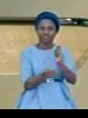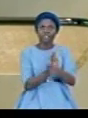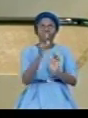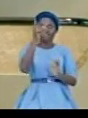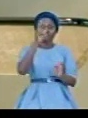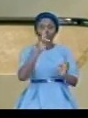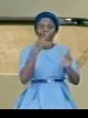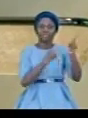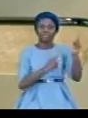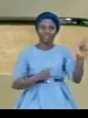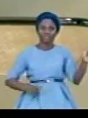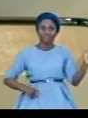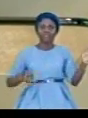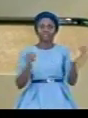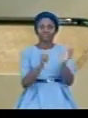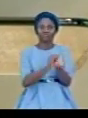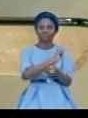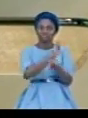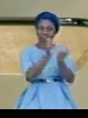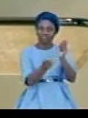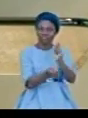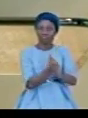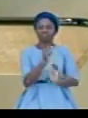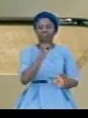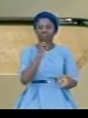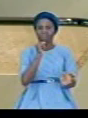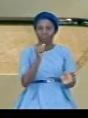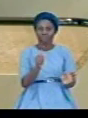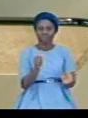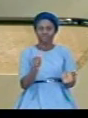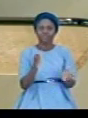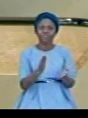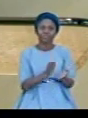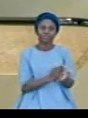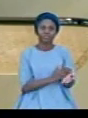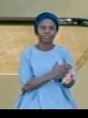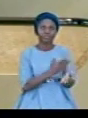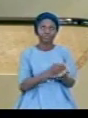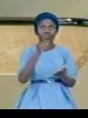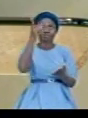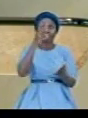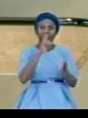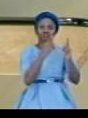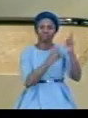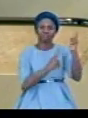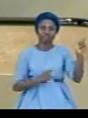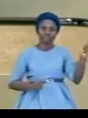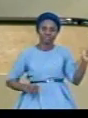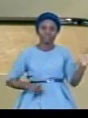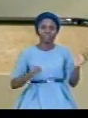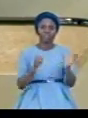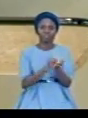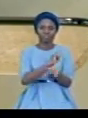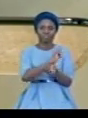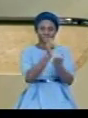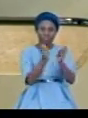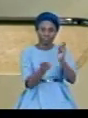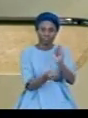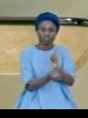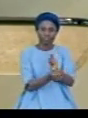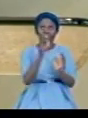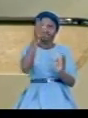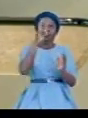that changeth not. You are the Lord that changeth not. You are the Lord